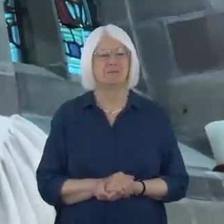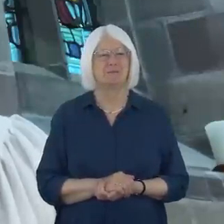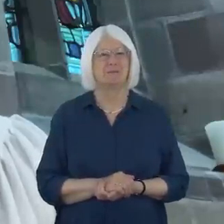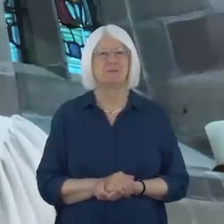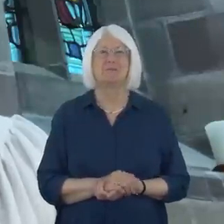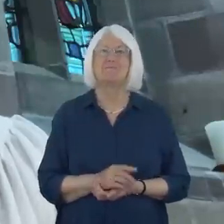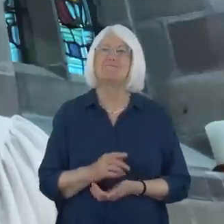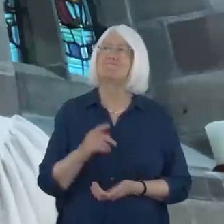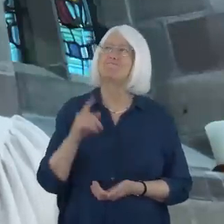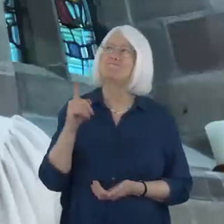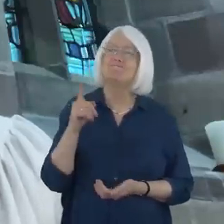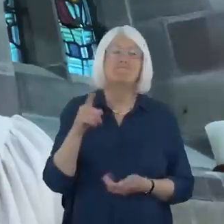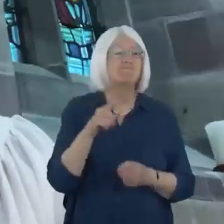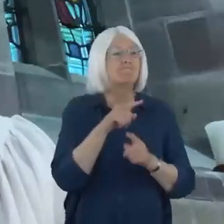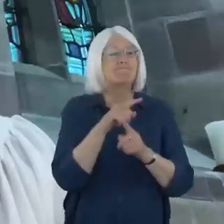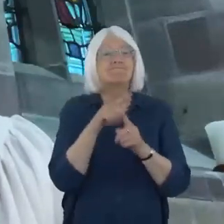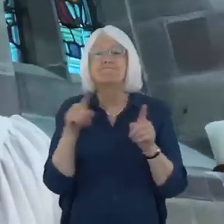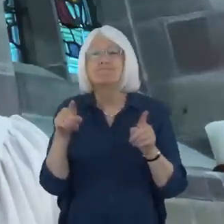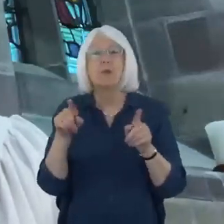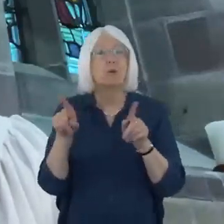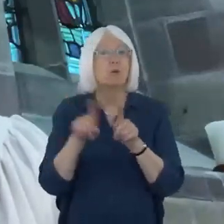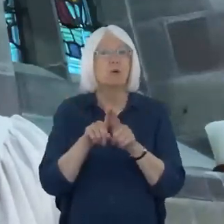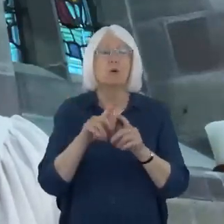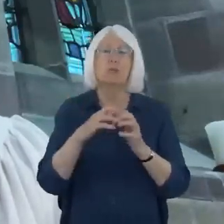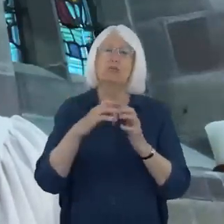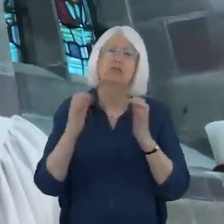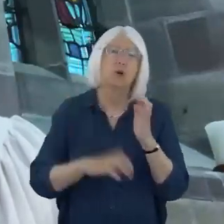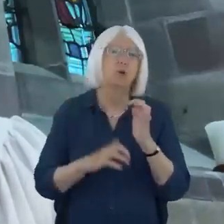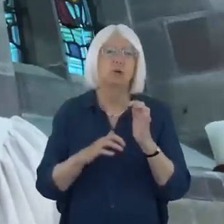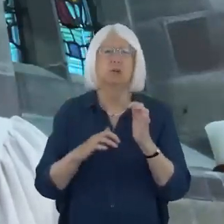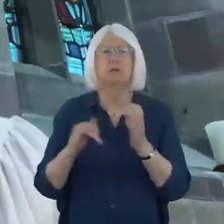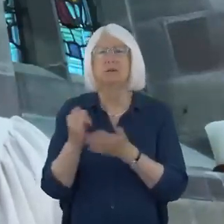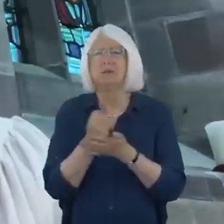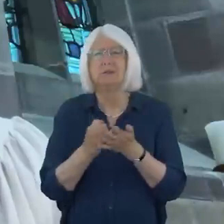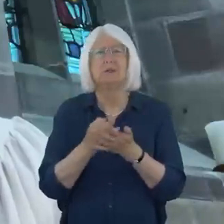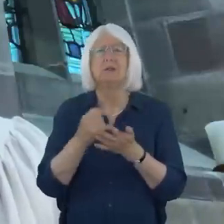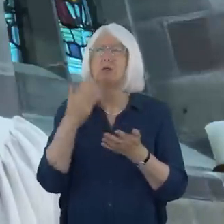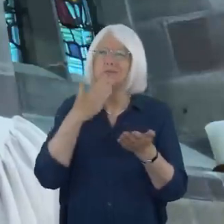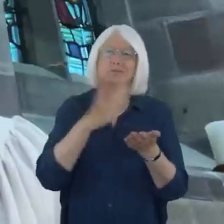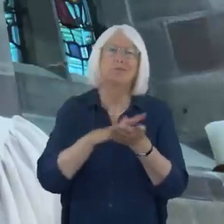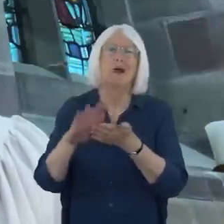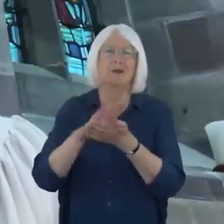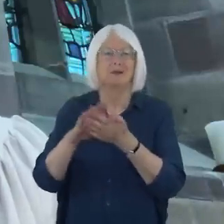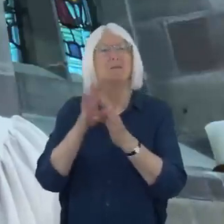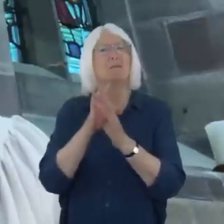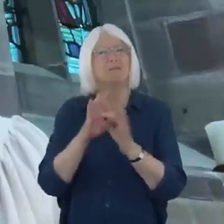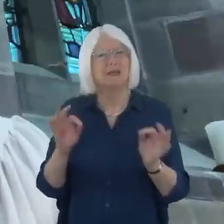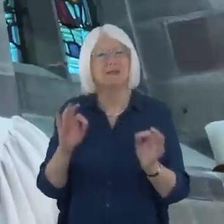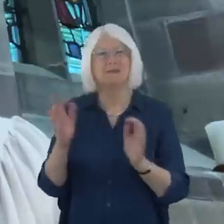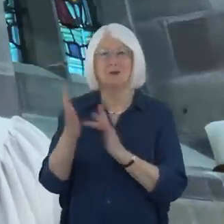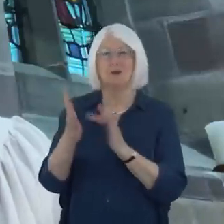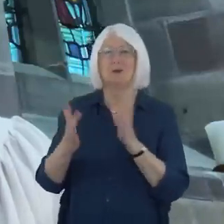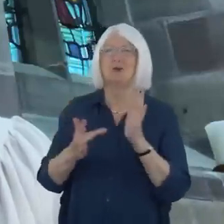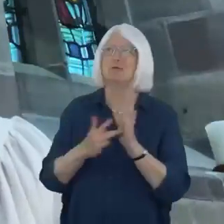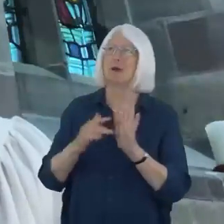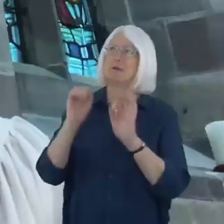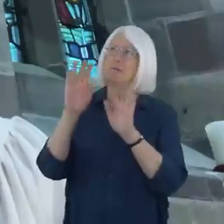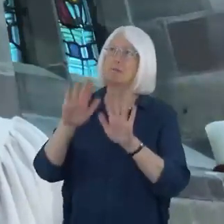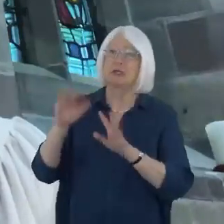You bring pardon and peace to the broken in heart. Christ, have